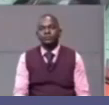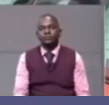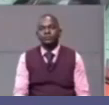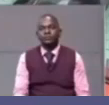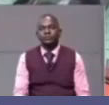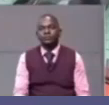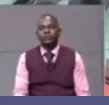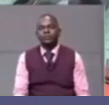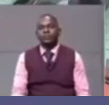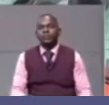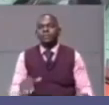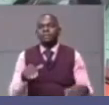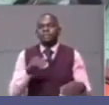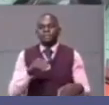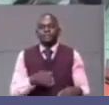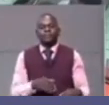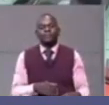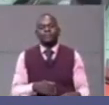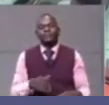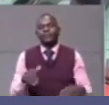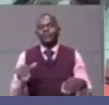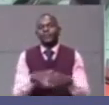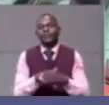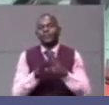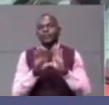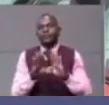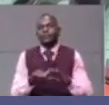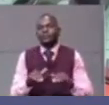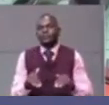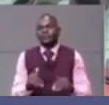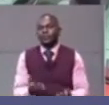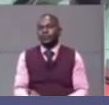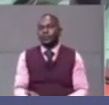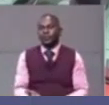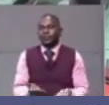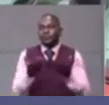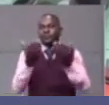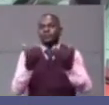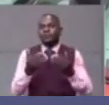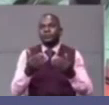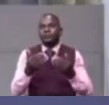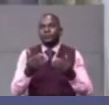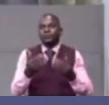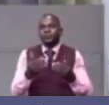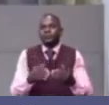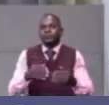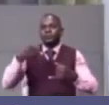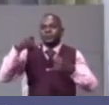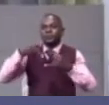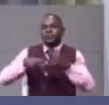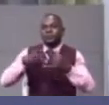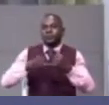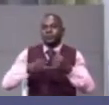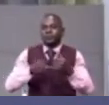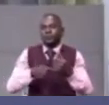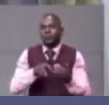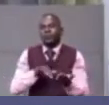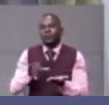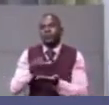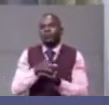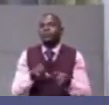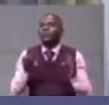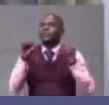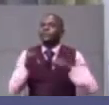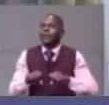The colleague wants you to talk about the upgrade of Chisoro airfield, which is in a very poor